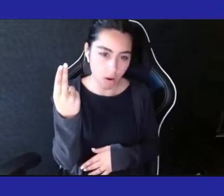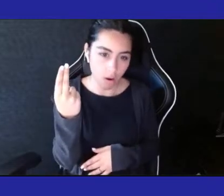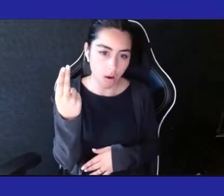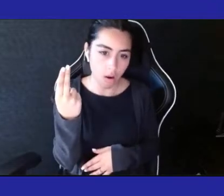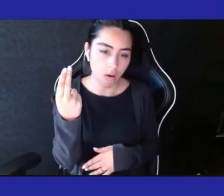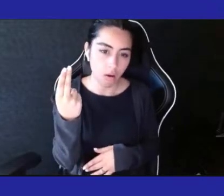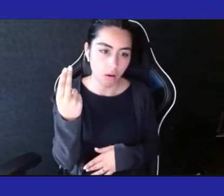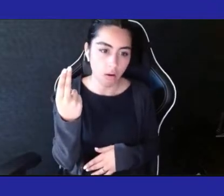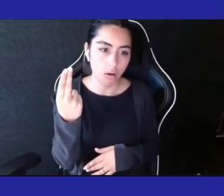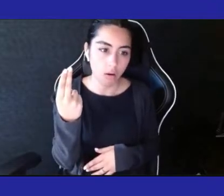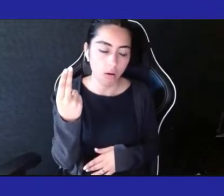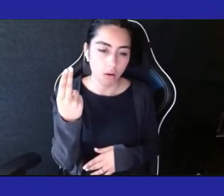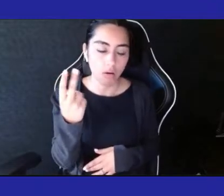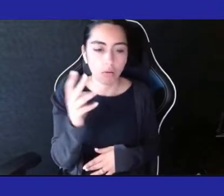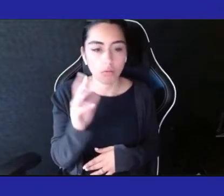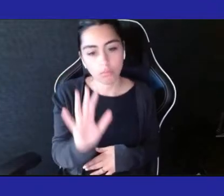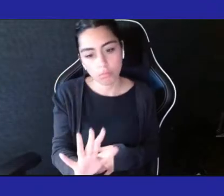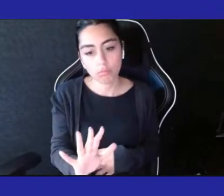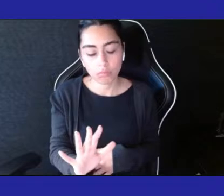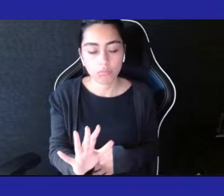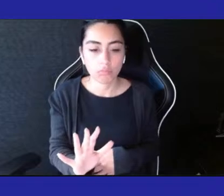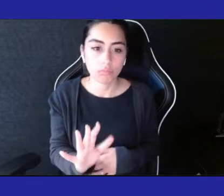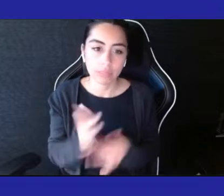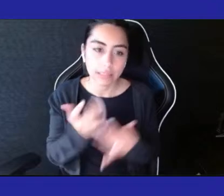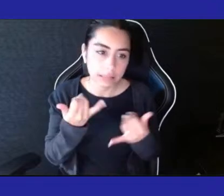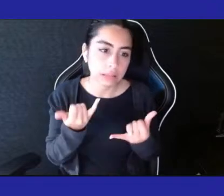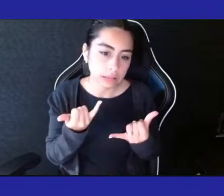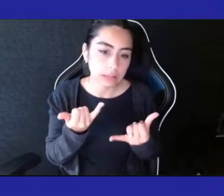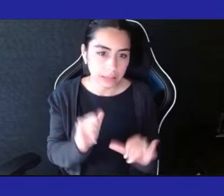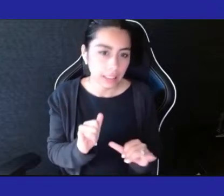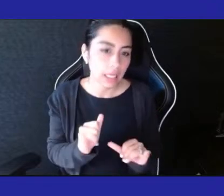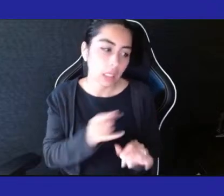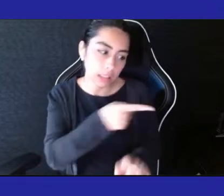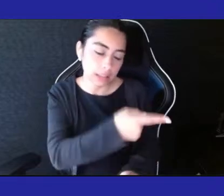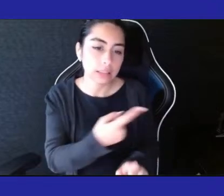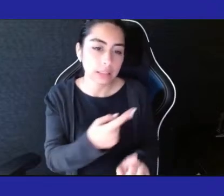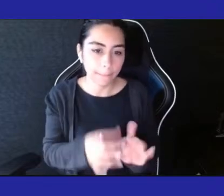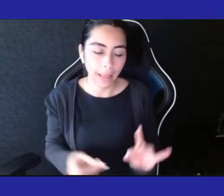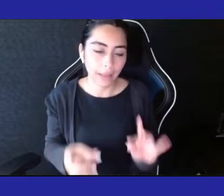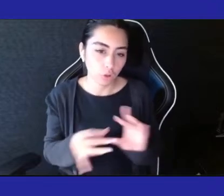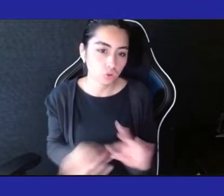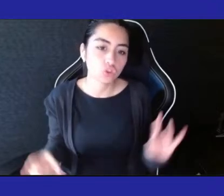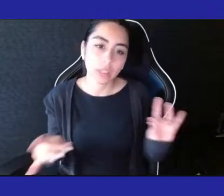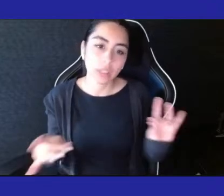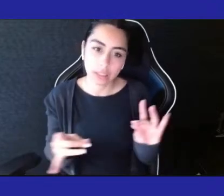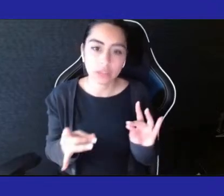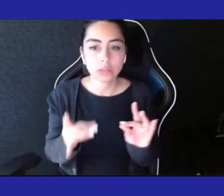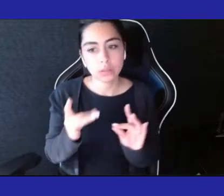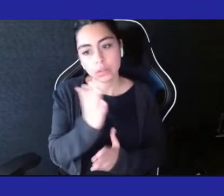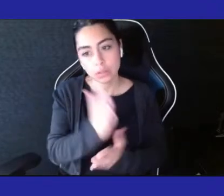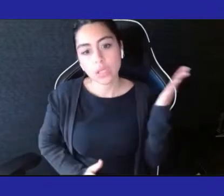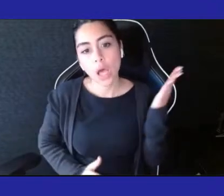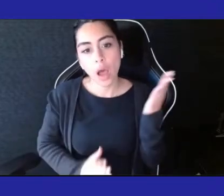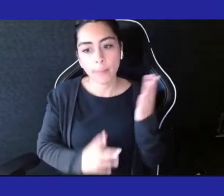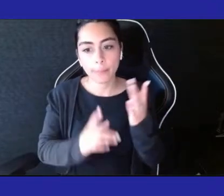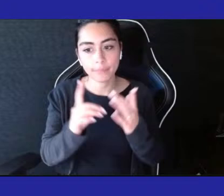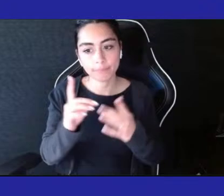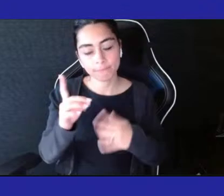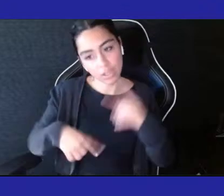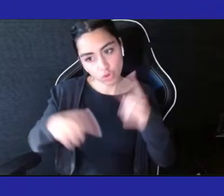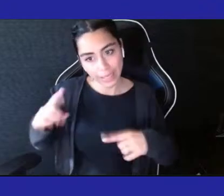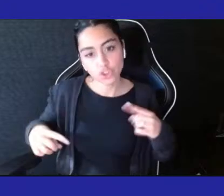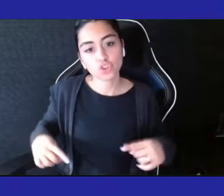In most, there's still, as Eric said, there's still variation with some of our hospitals, like Met